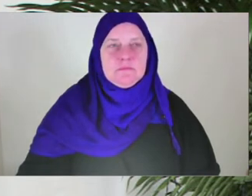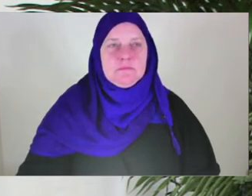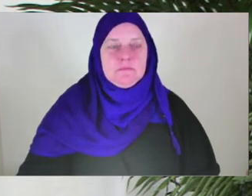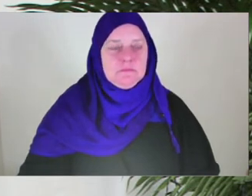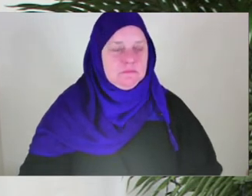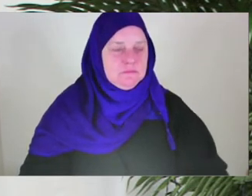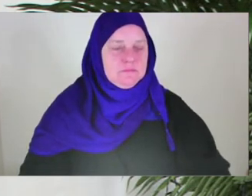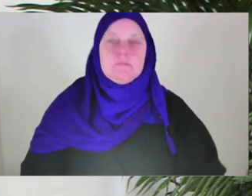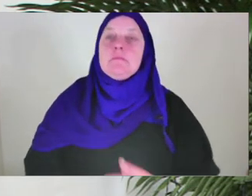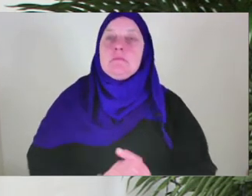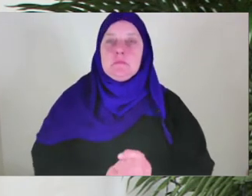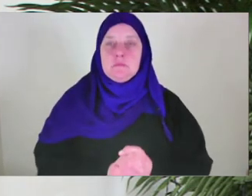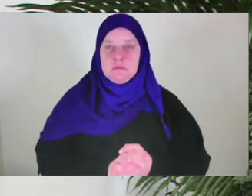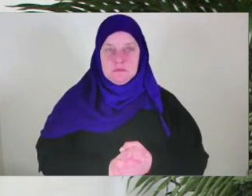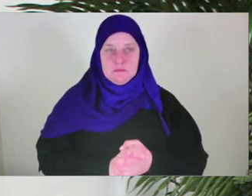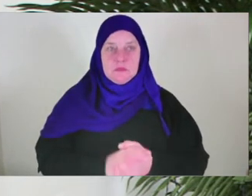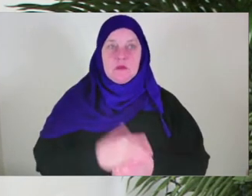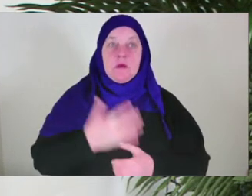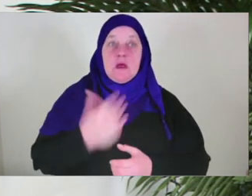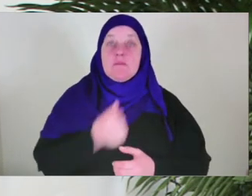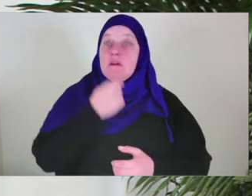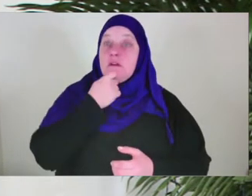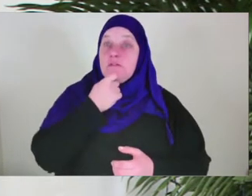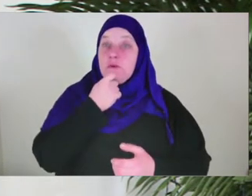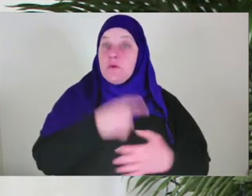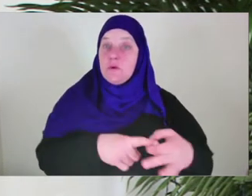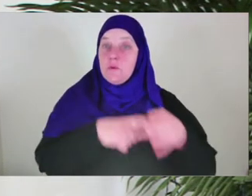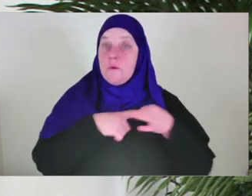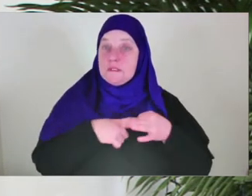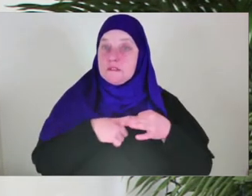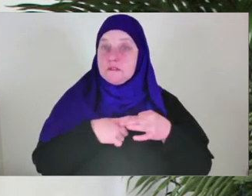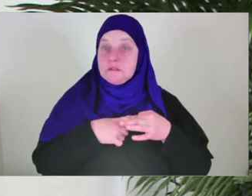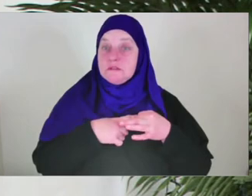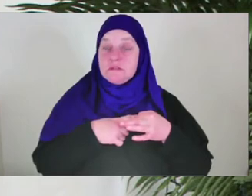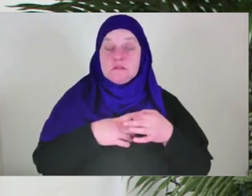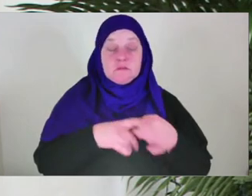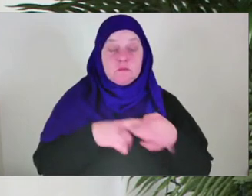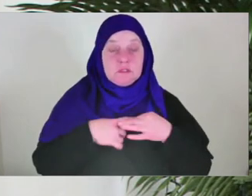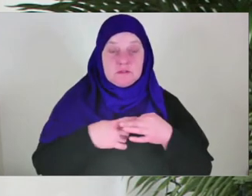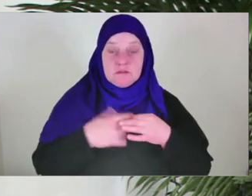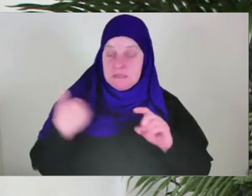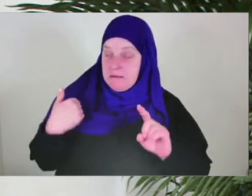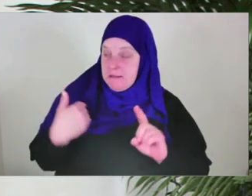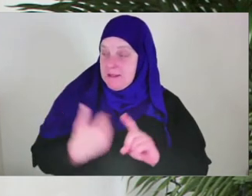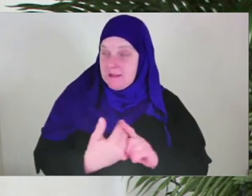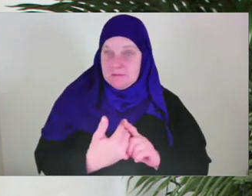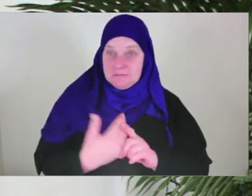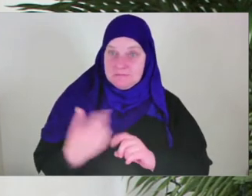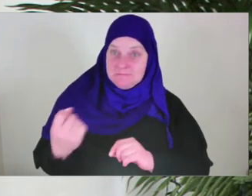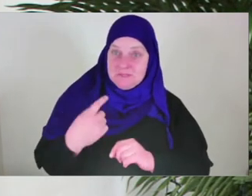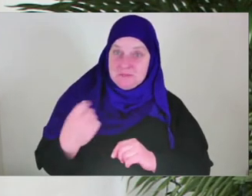We have a number of questions that we've received from people throughout the week in anticipation